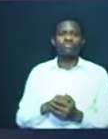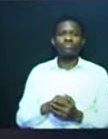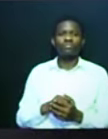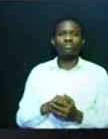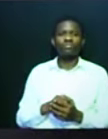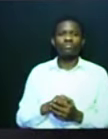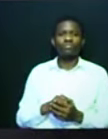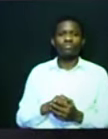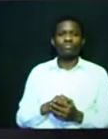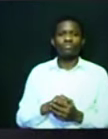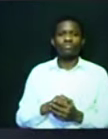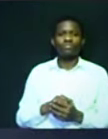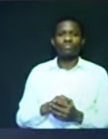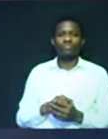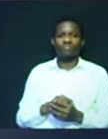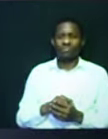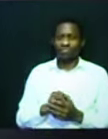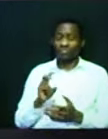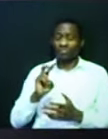Solomon accumulated